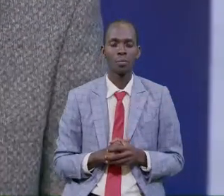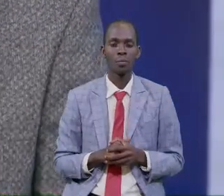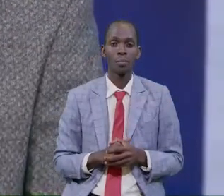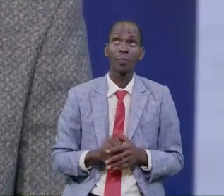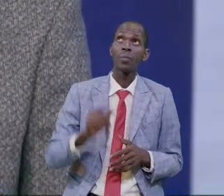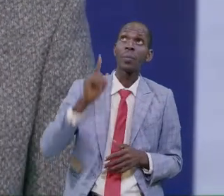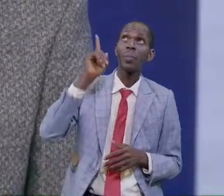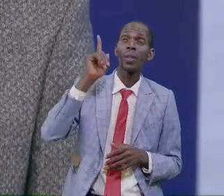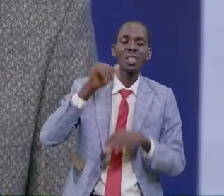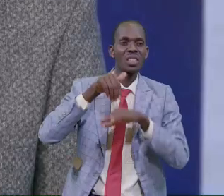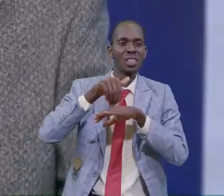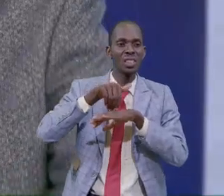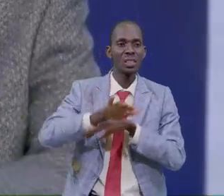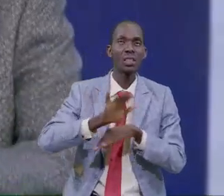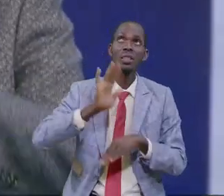word